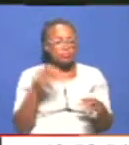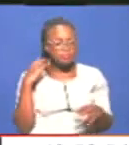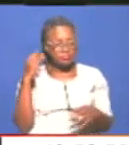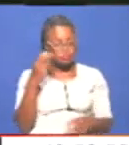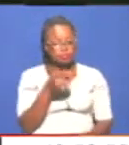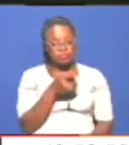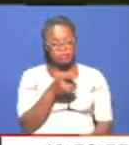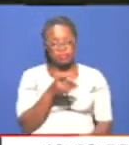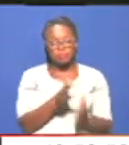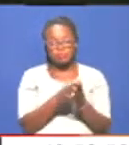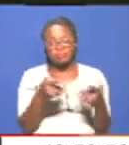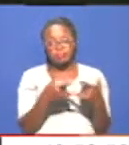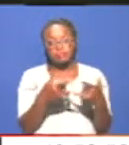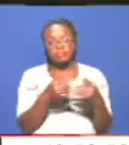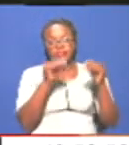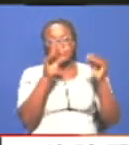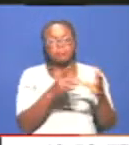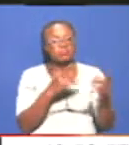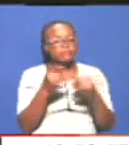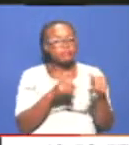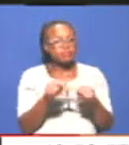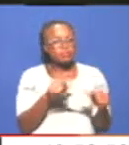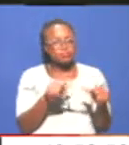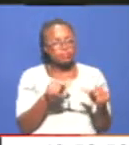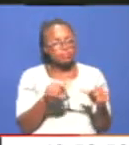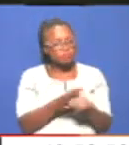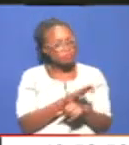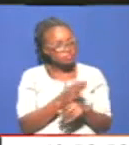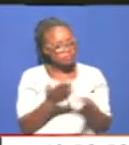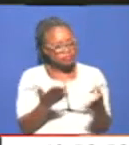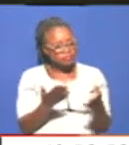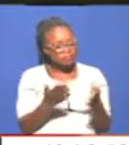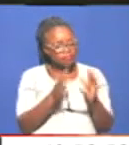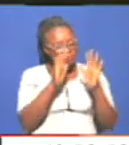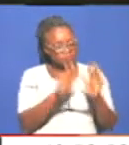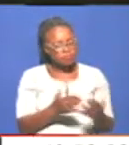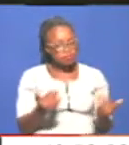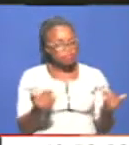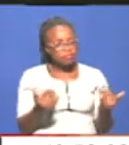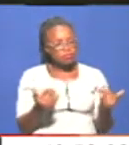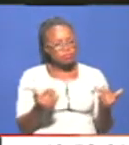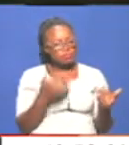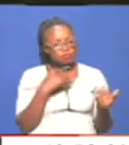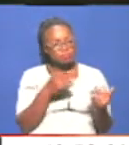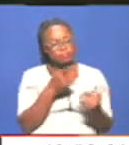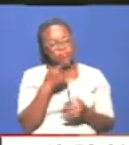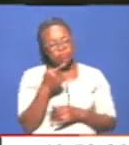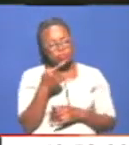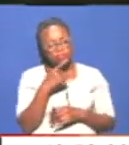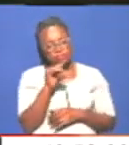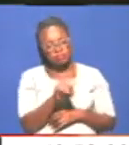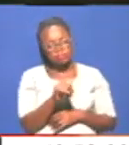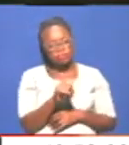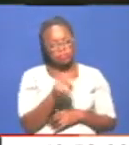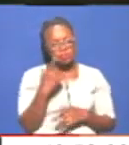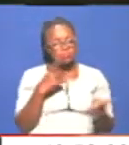the gaps that the teachers were talking about that you need to fill. Those are the important things that, you know, I'd like to mention, so that everyone can